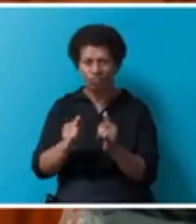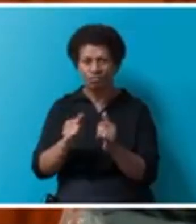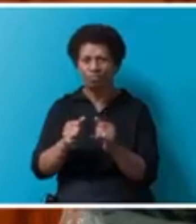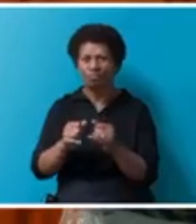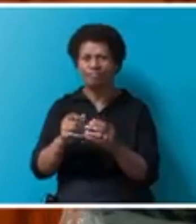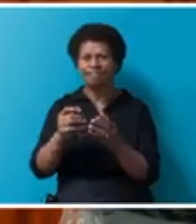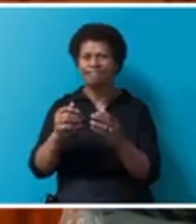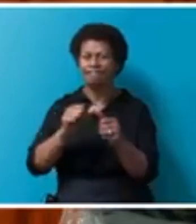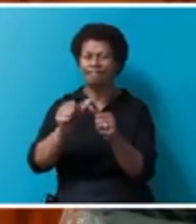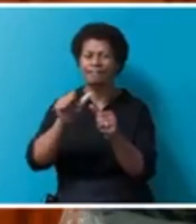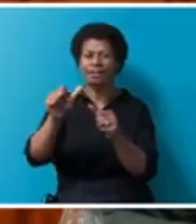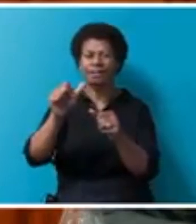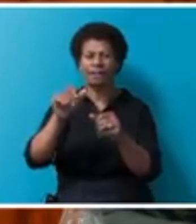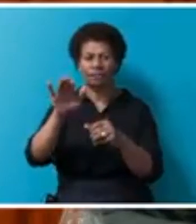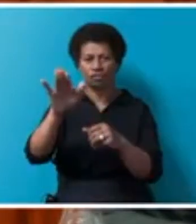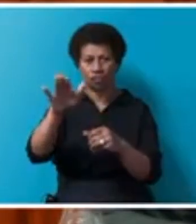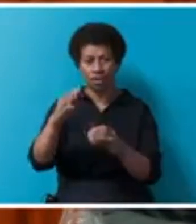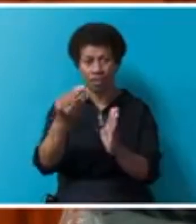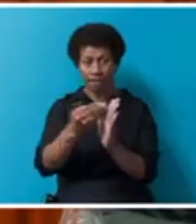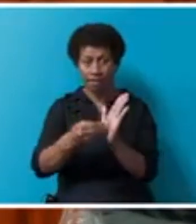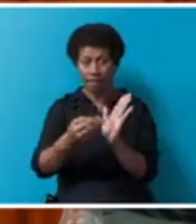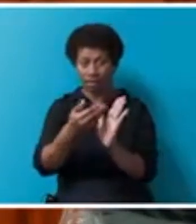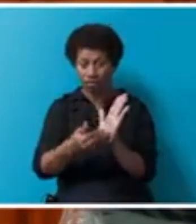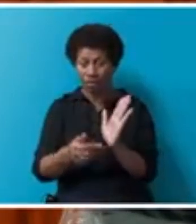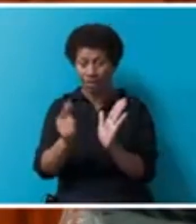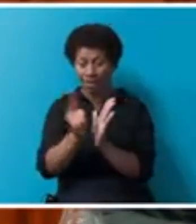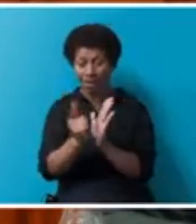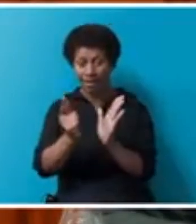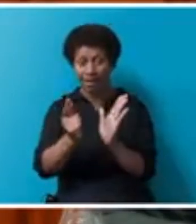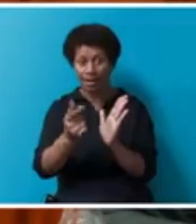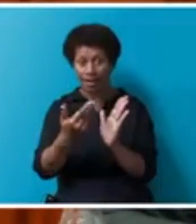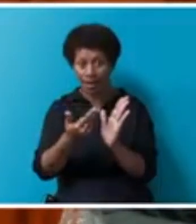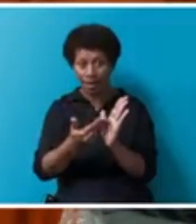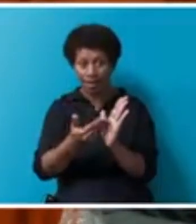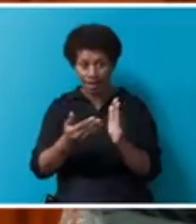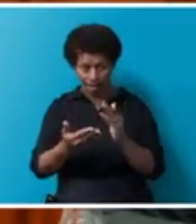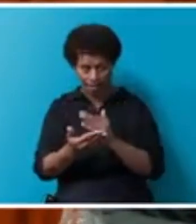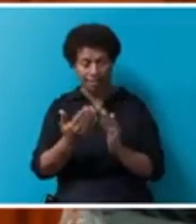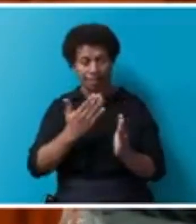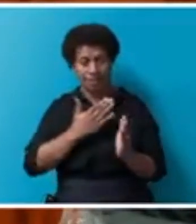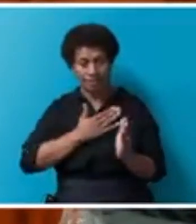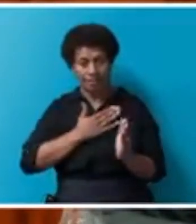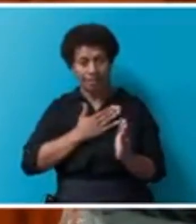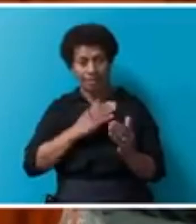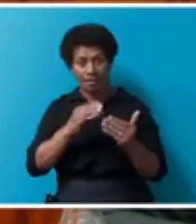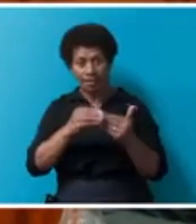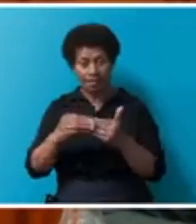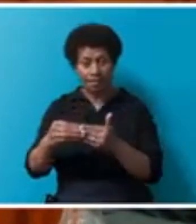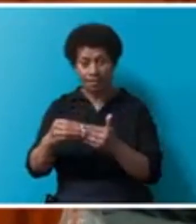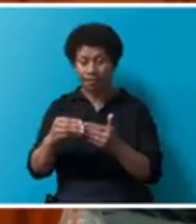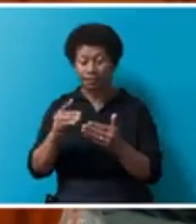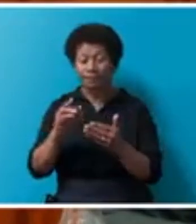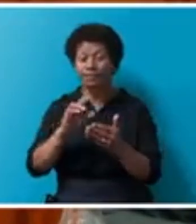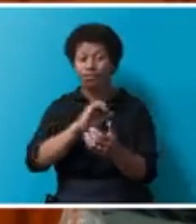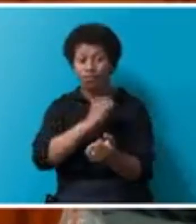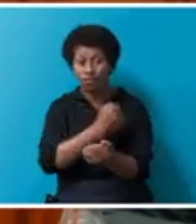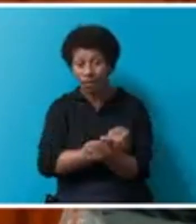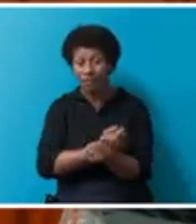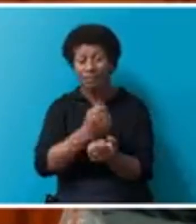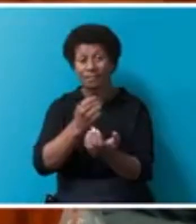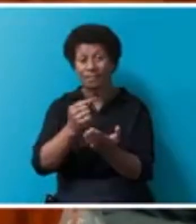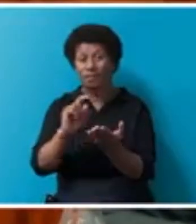Fiji. With this budget, the legal institutions under my portfolio will continue to strengthen and enhance the delivery of their